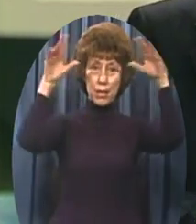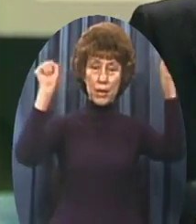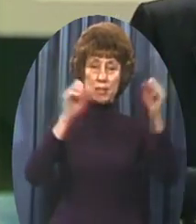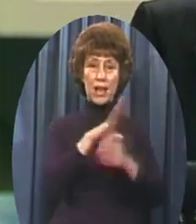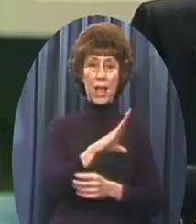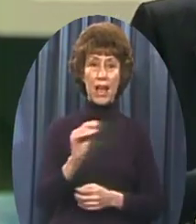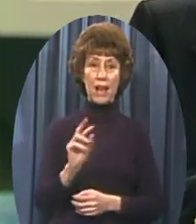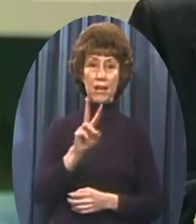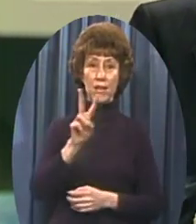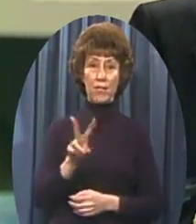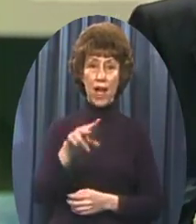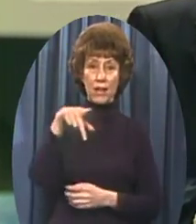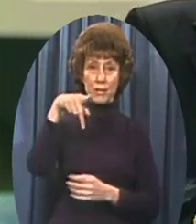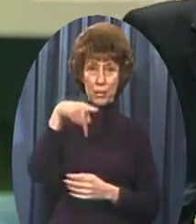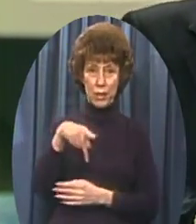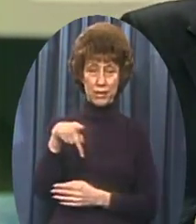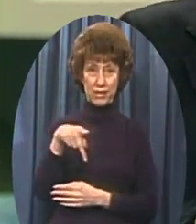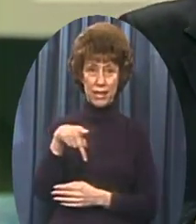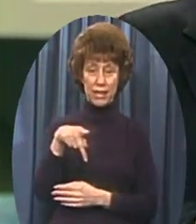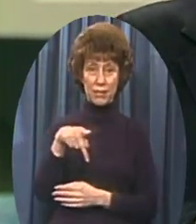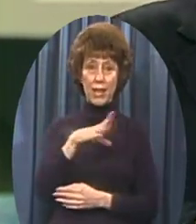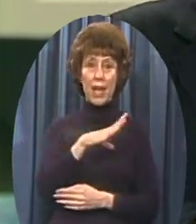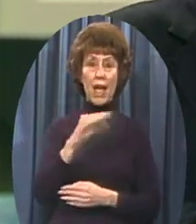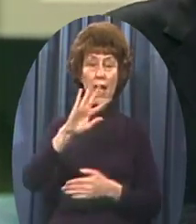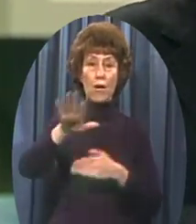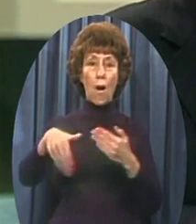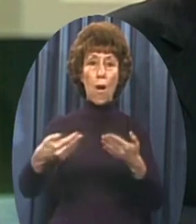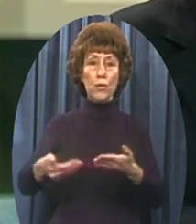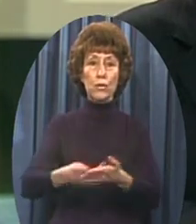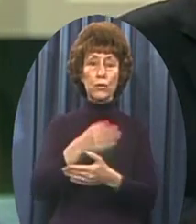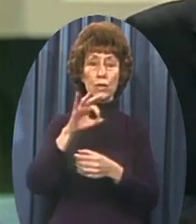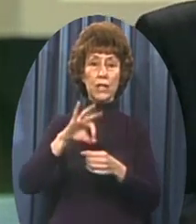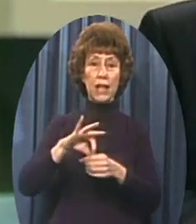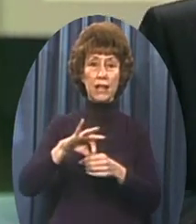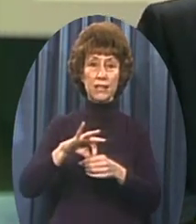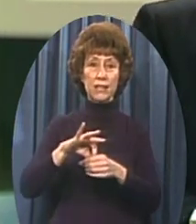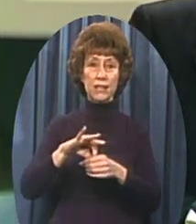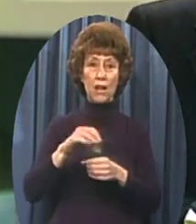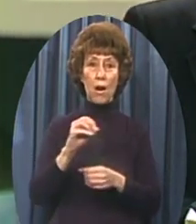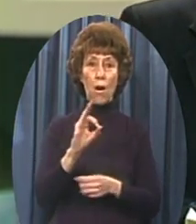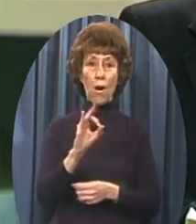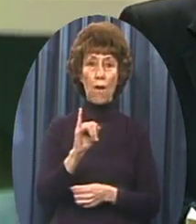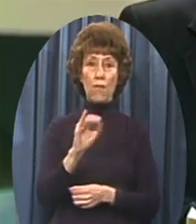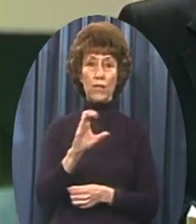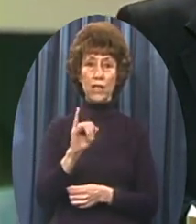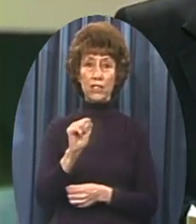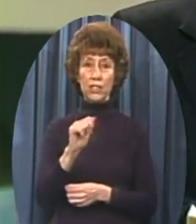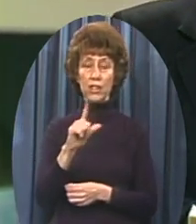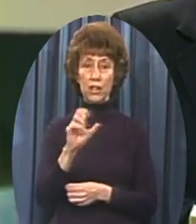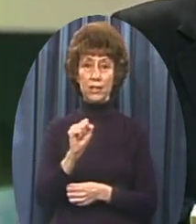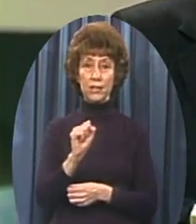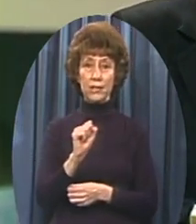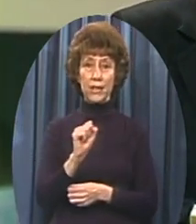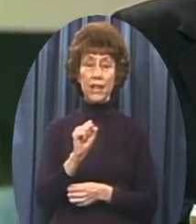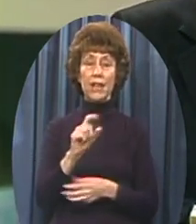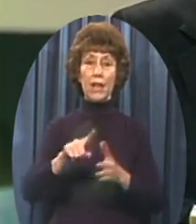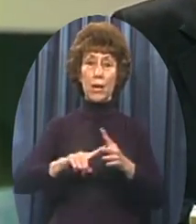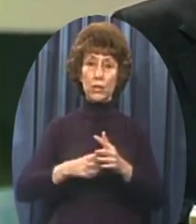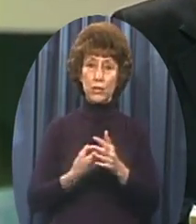Let's pray for all the newly elected officials as they will be assuming their office in a matter of